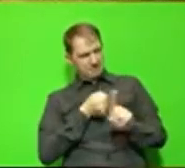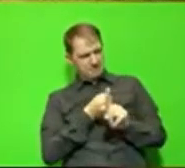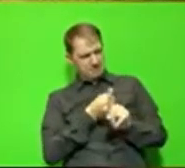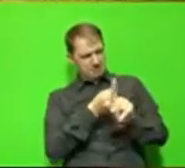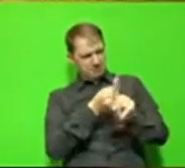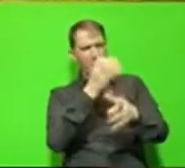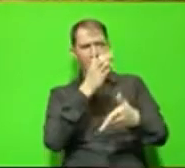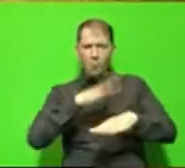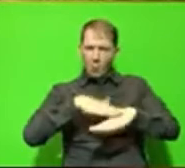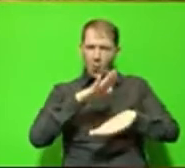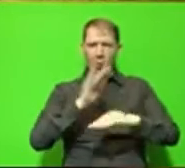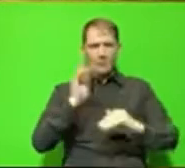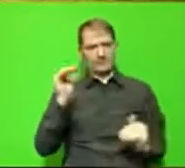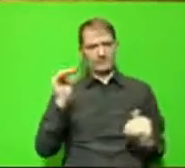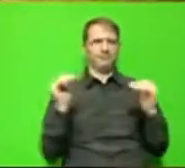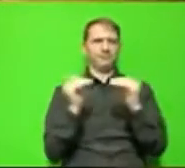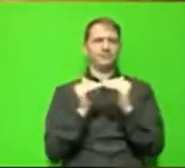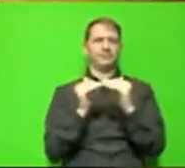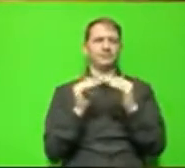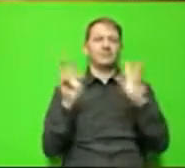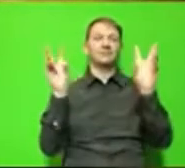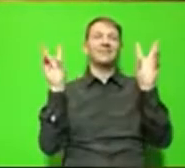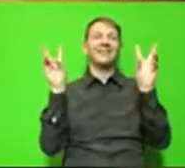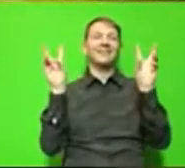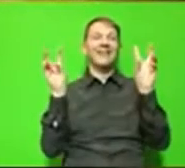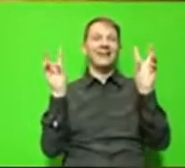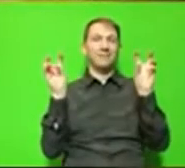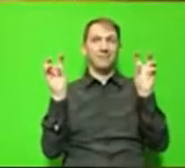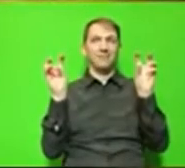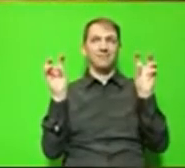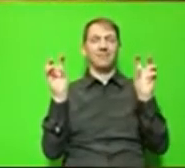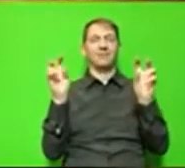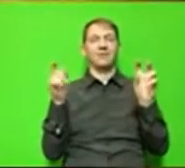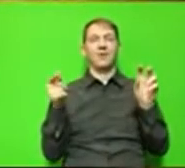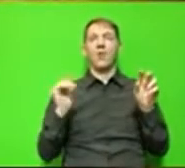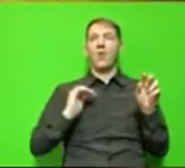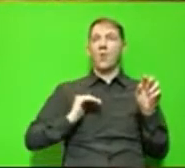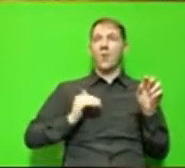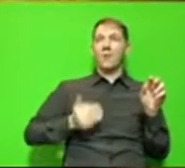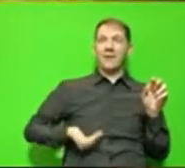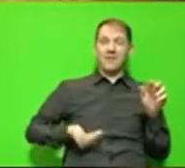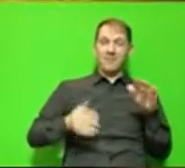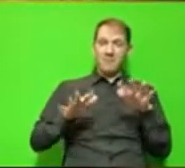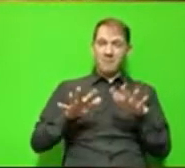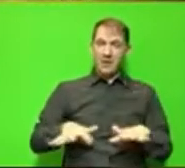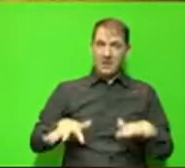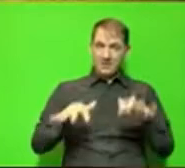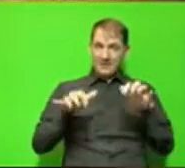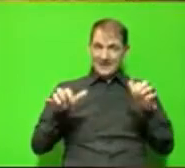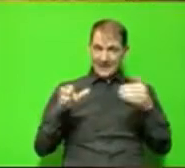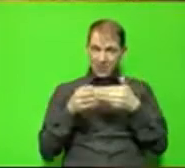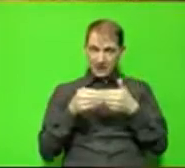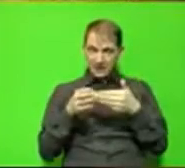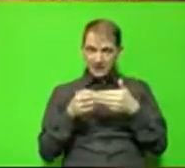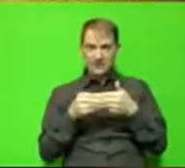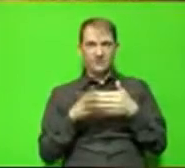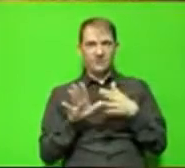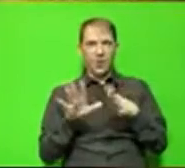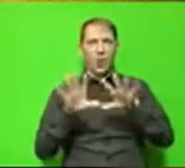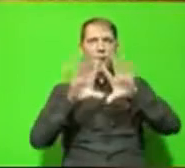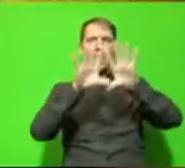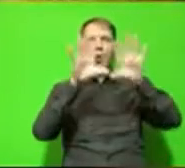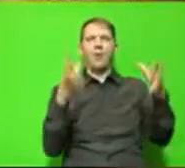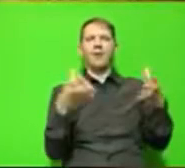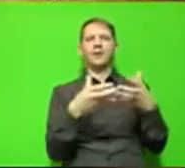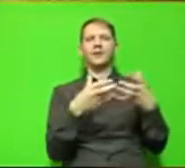world. The theme, Women Parliamentarians for Global Solidarity, Equality and Sustainability, is